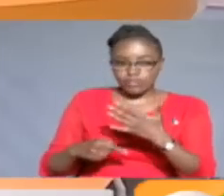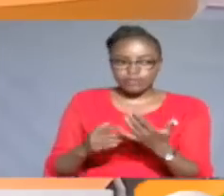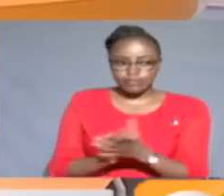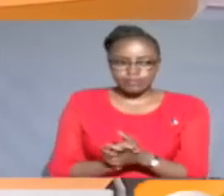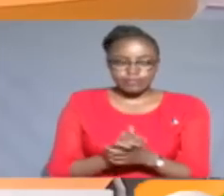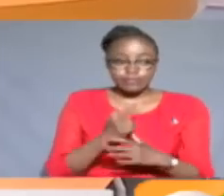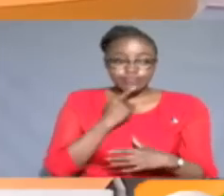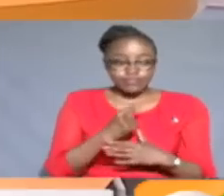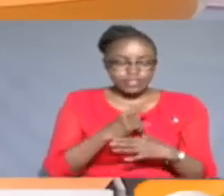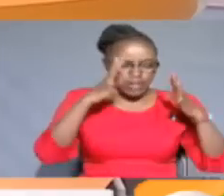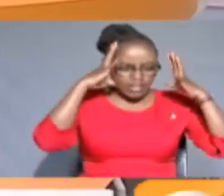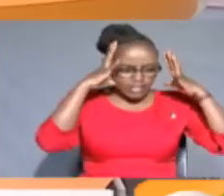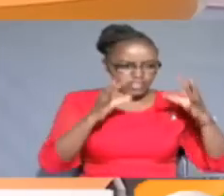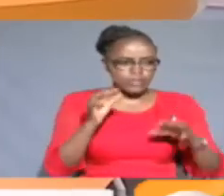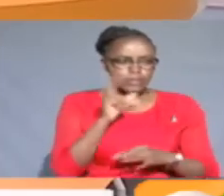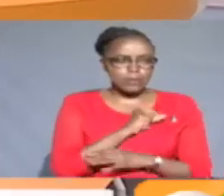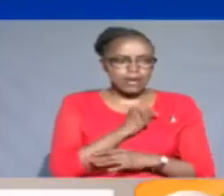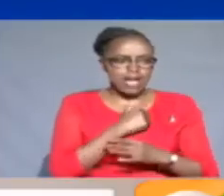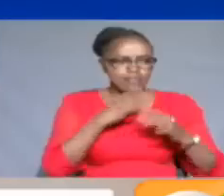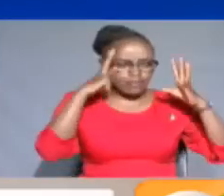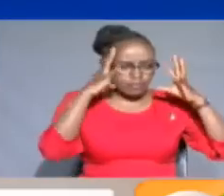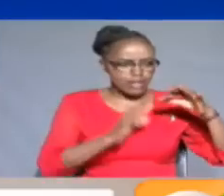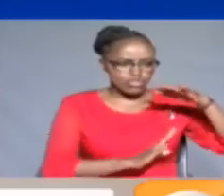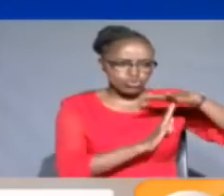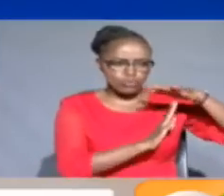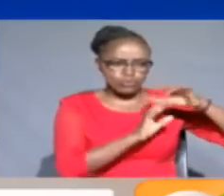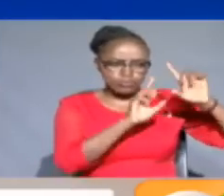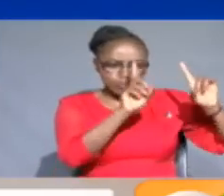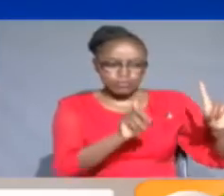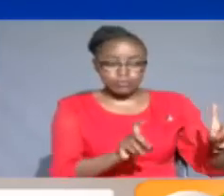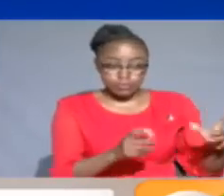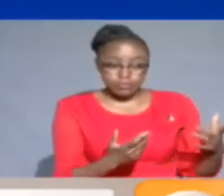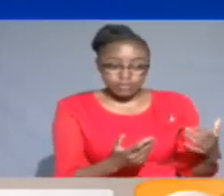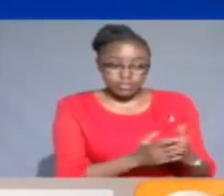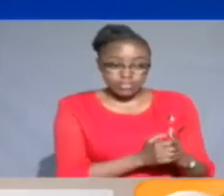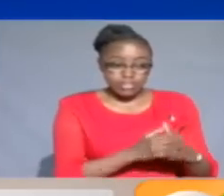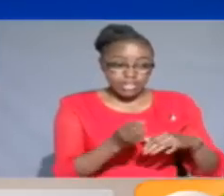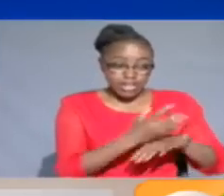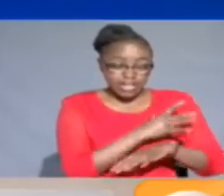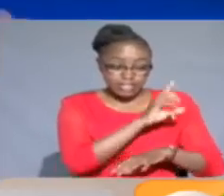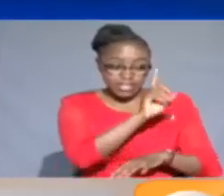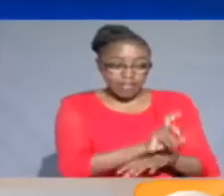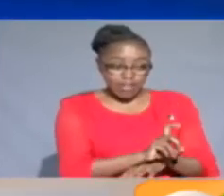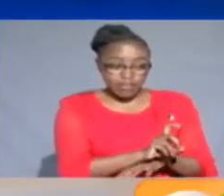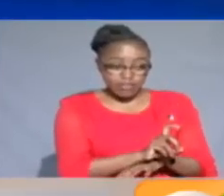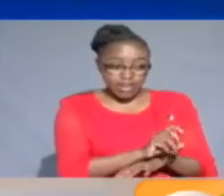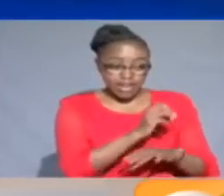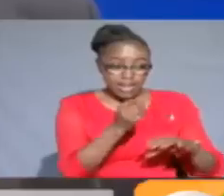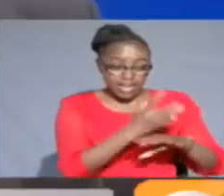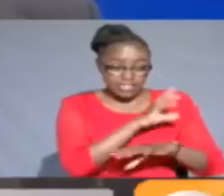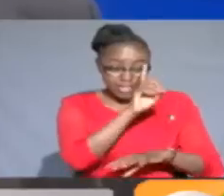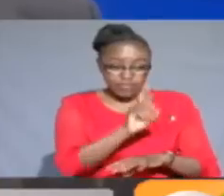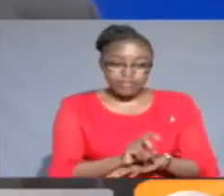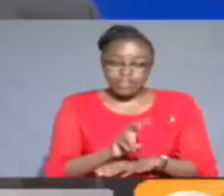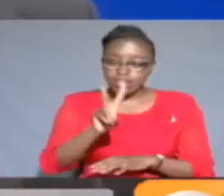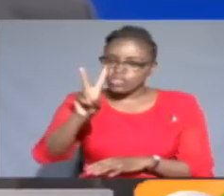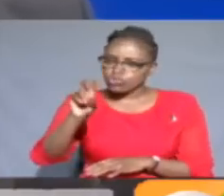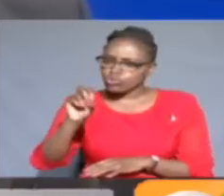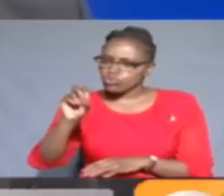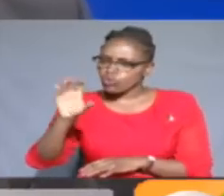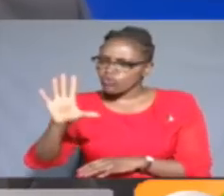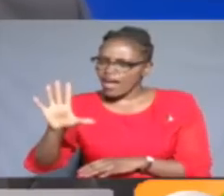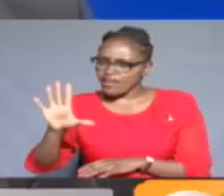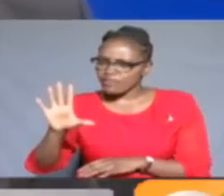You're saying you made decisions. Mm-hmm. Did you make any key ones in as far as cancer and tackling? In fact, it is